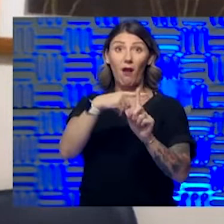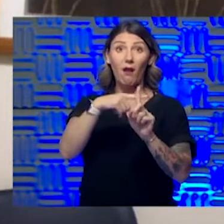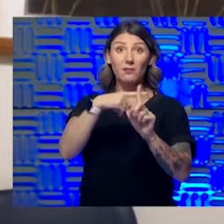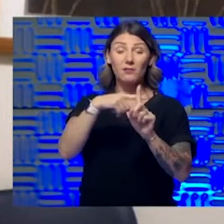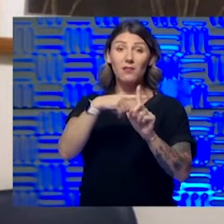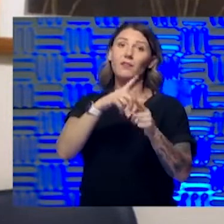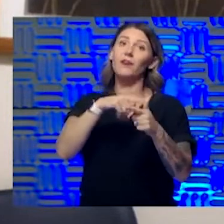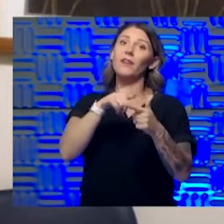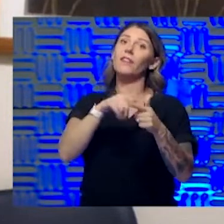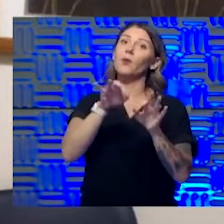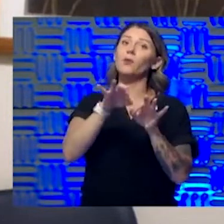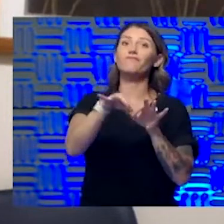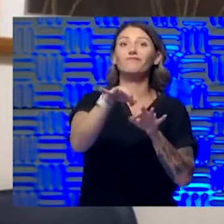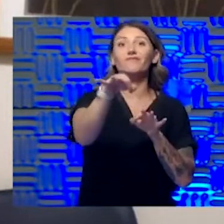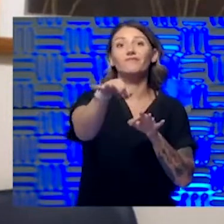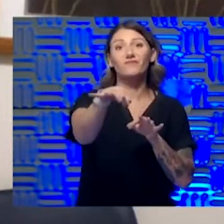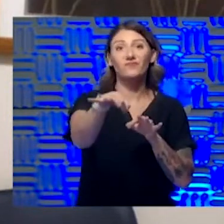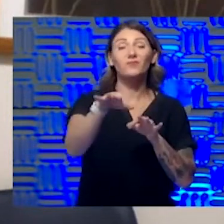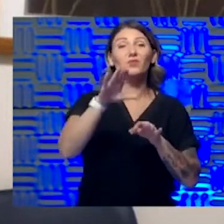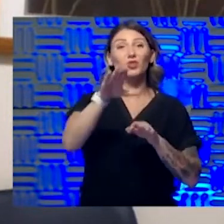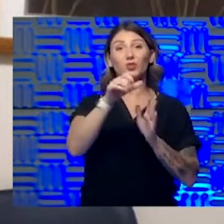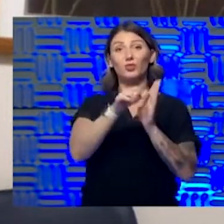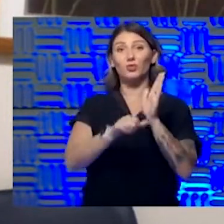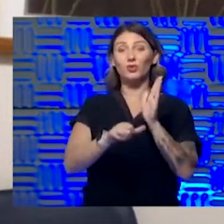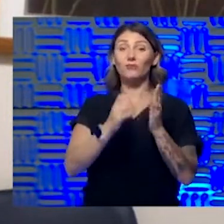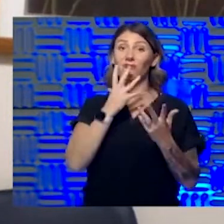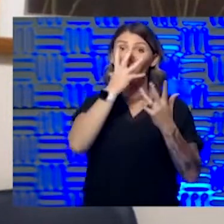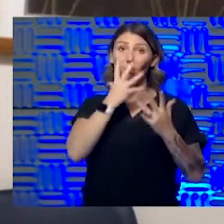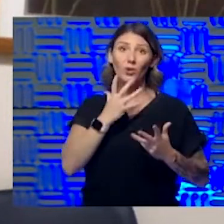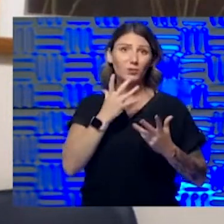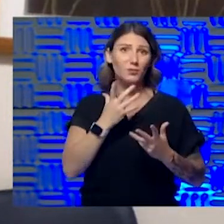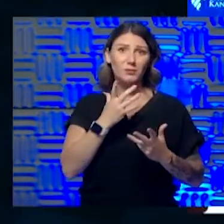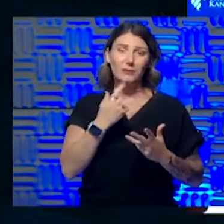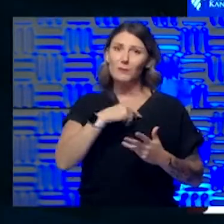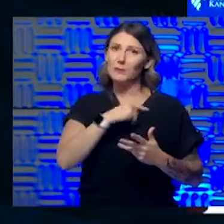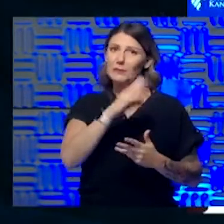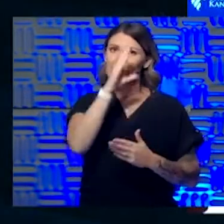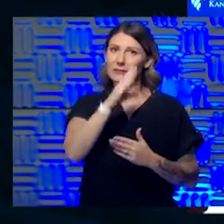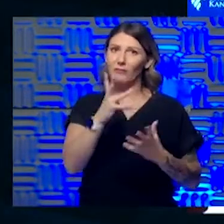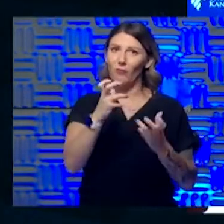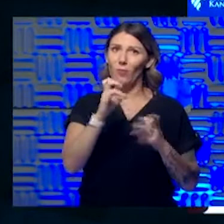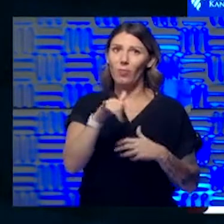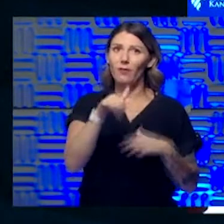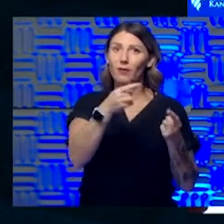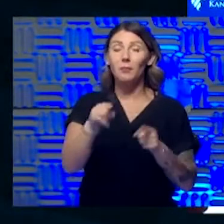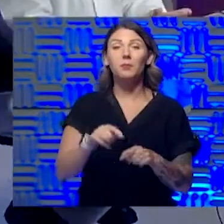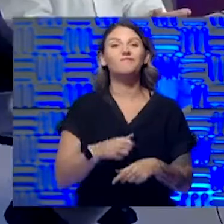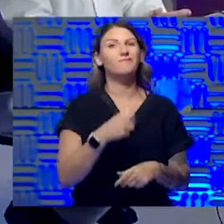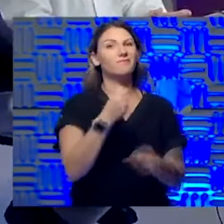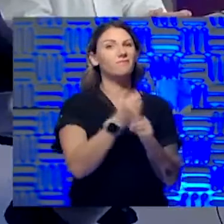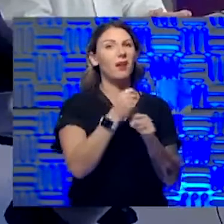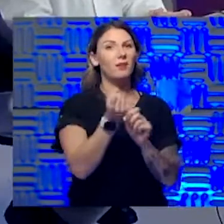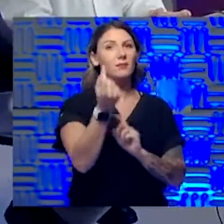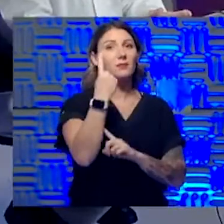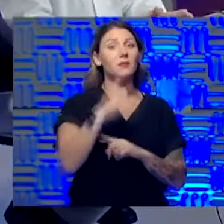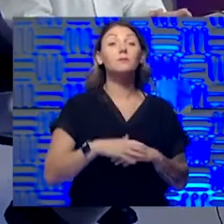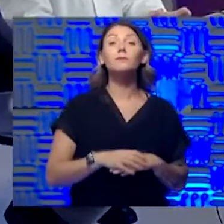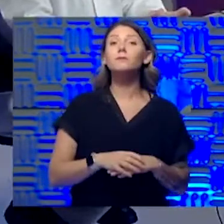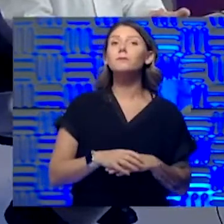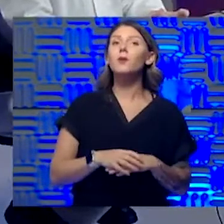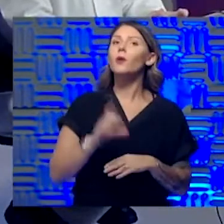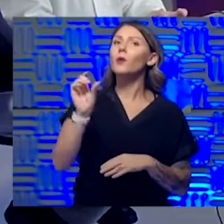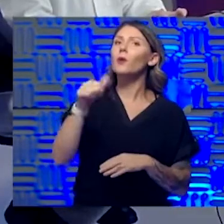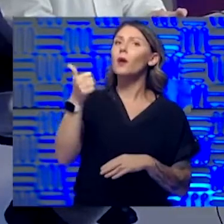have a delay in cancer treatment, which unfortunately, of course, we would never want that. Yeah, that makes sense. What other